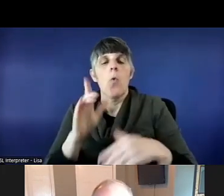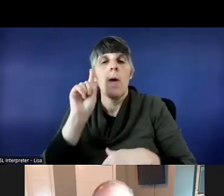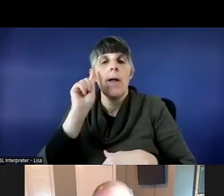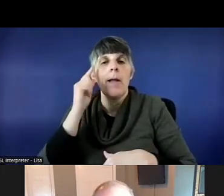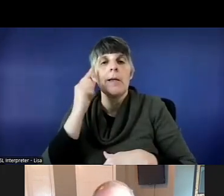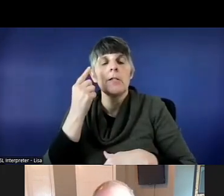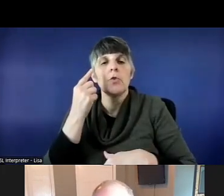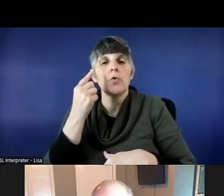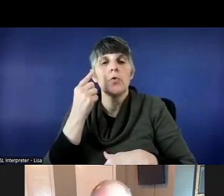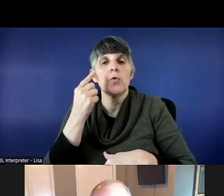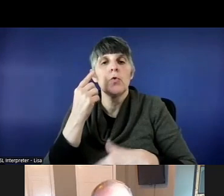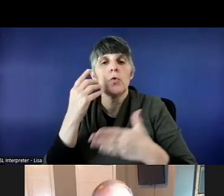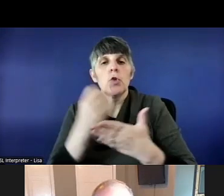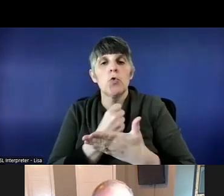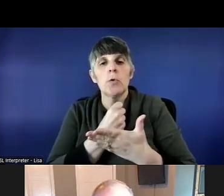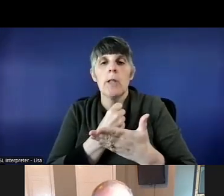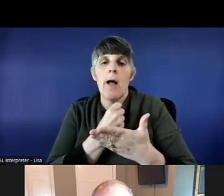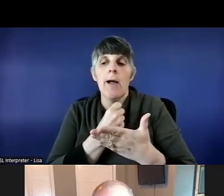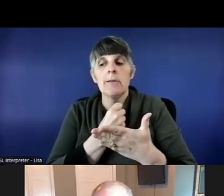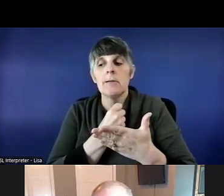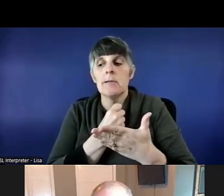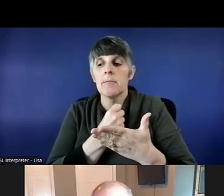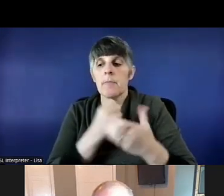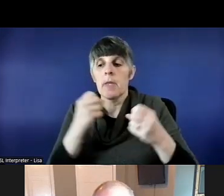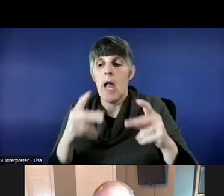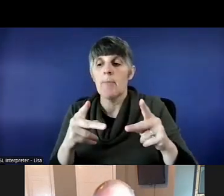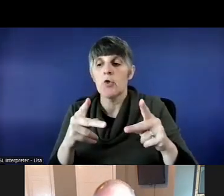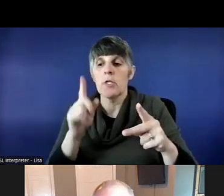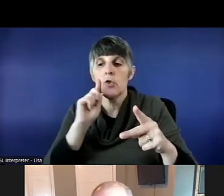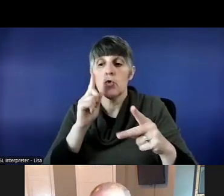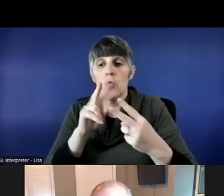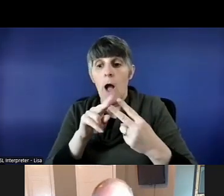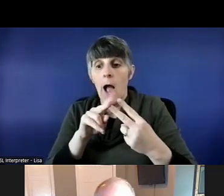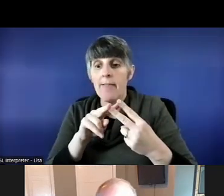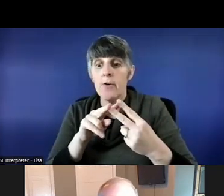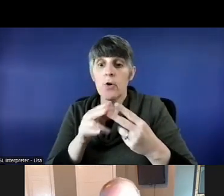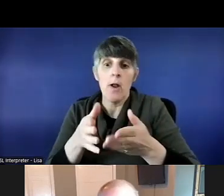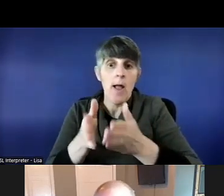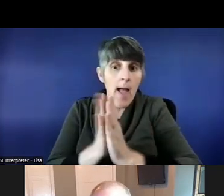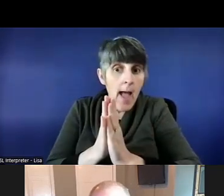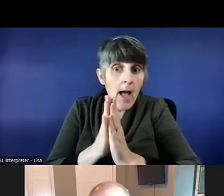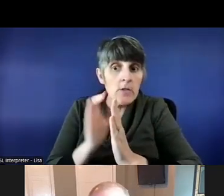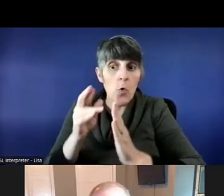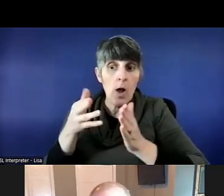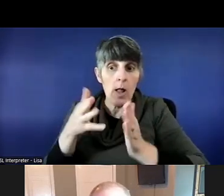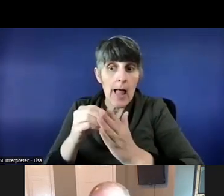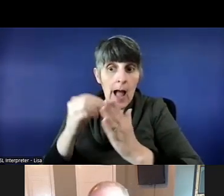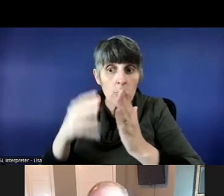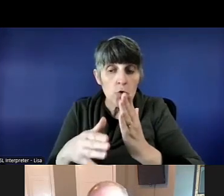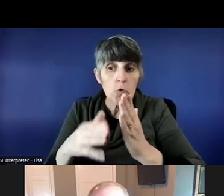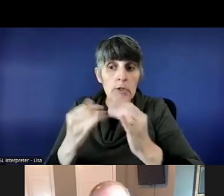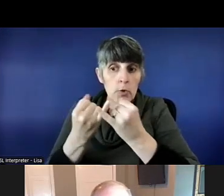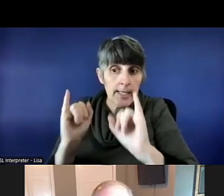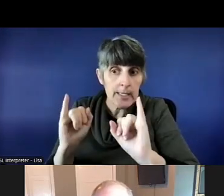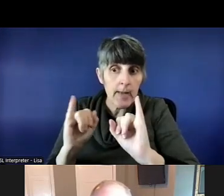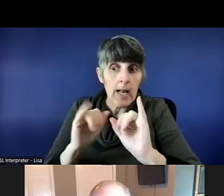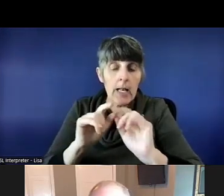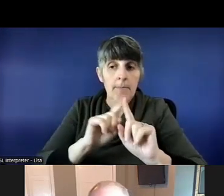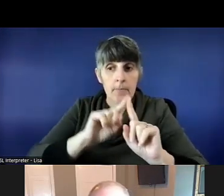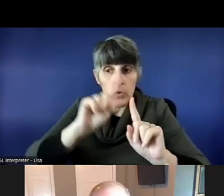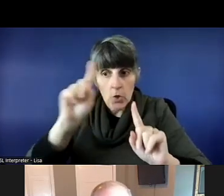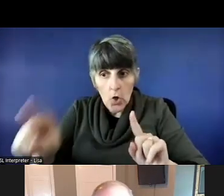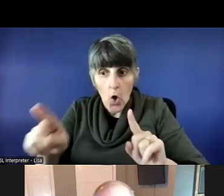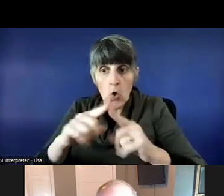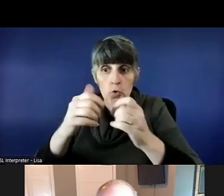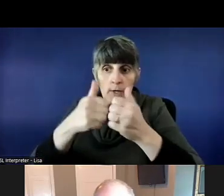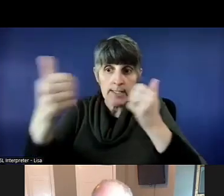to utilize an opportunity to either ask or to allow a student to independently go to a